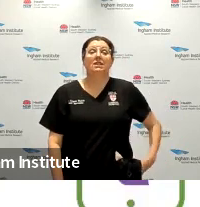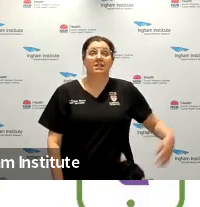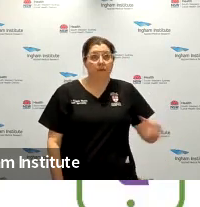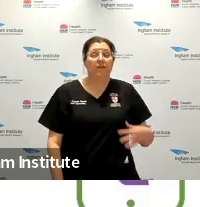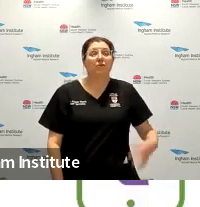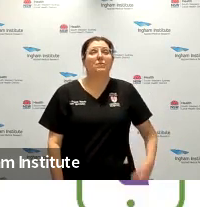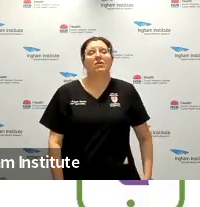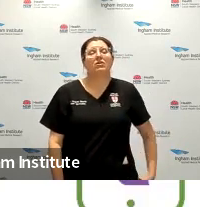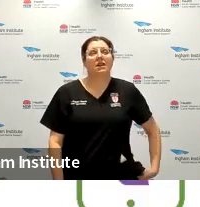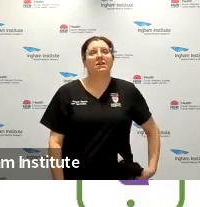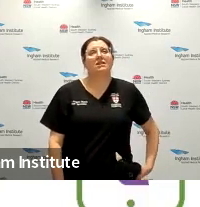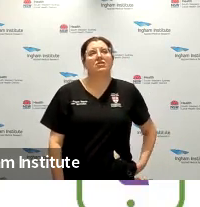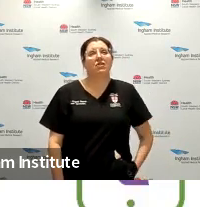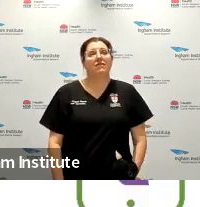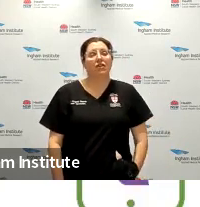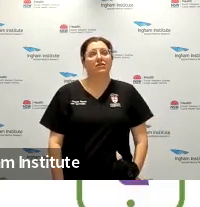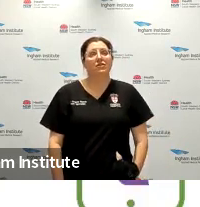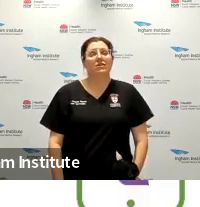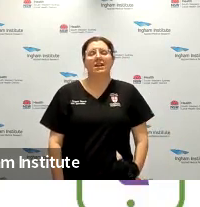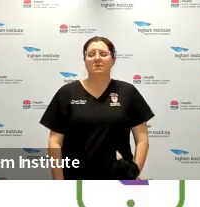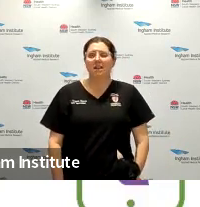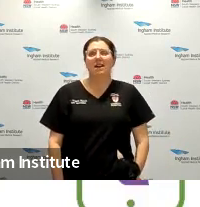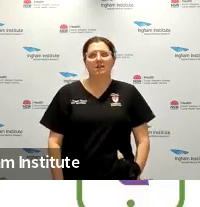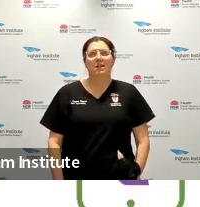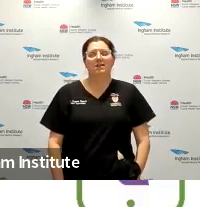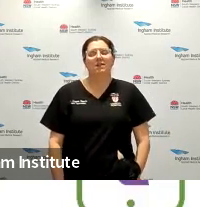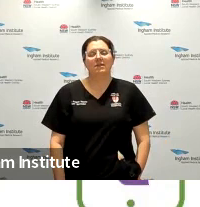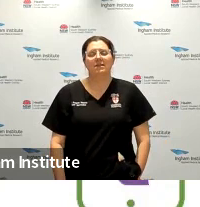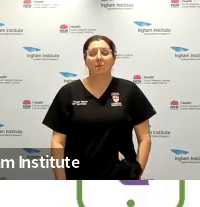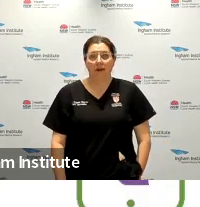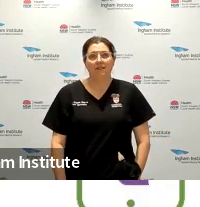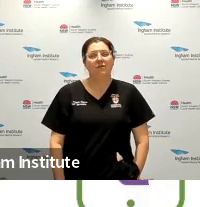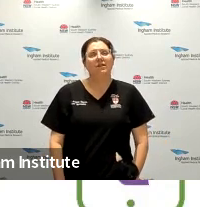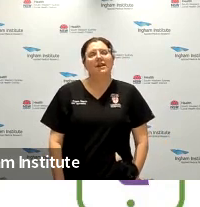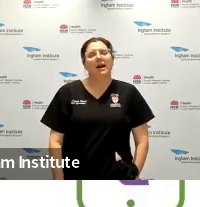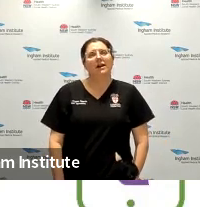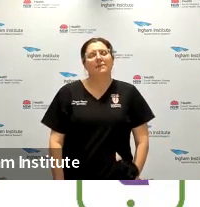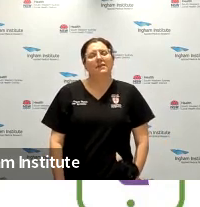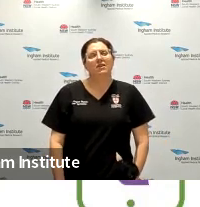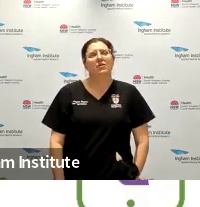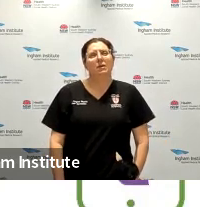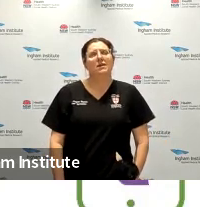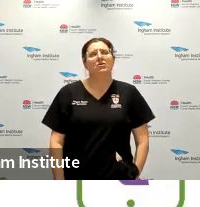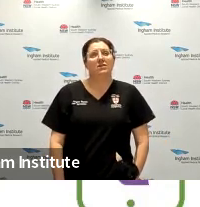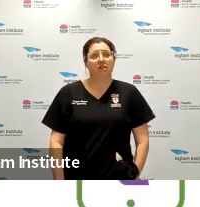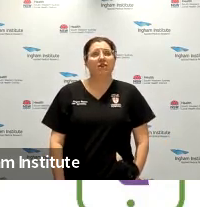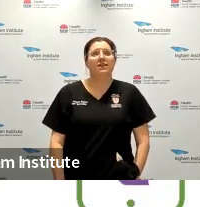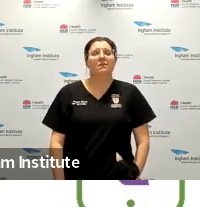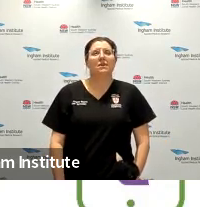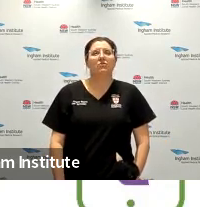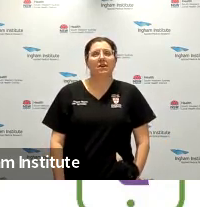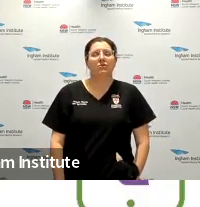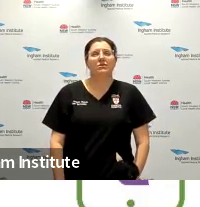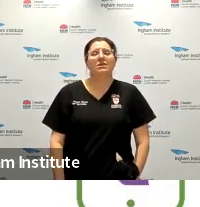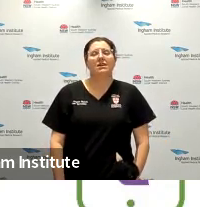a multidisciplinary group that got together to try to focus on as many aspects that was practical, so that women could self-create